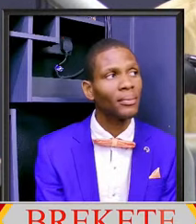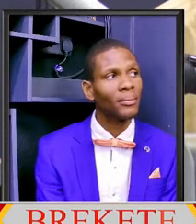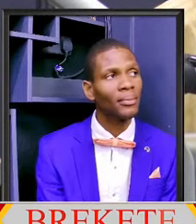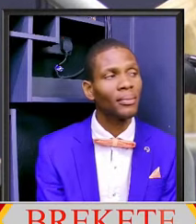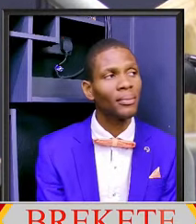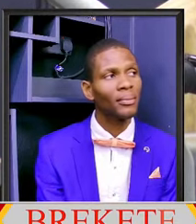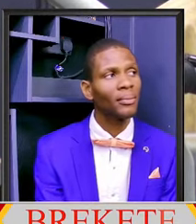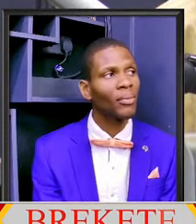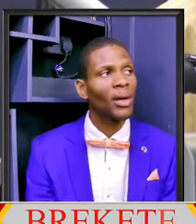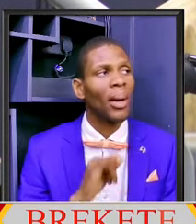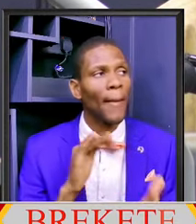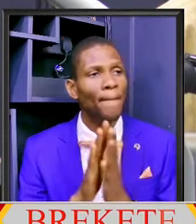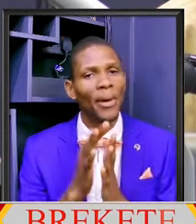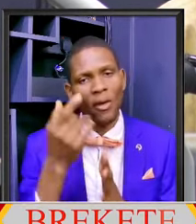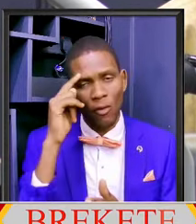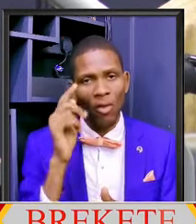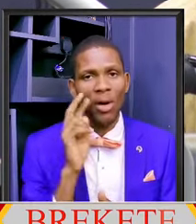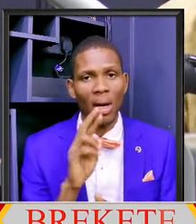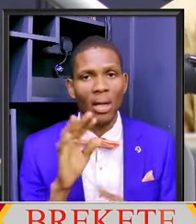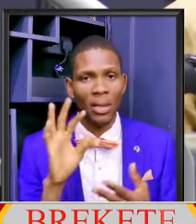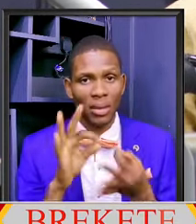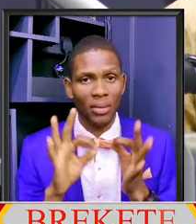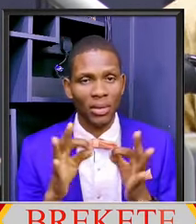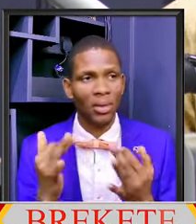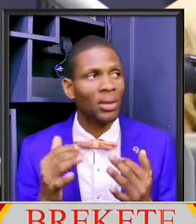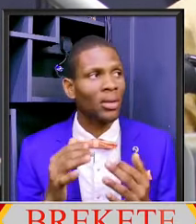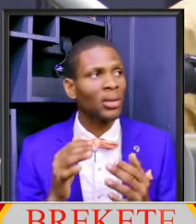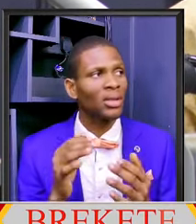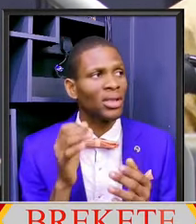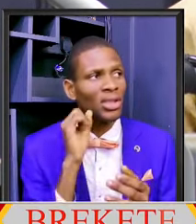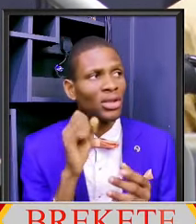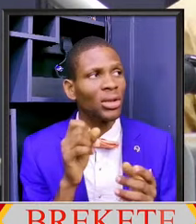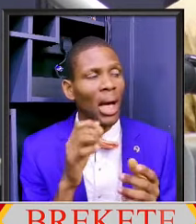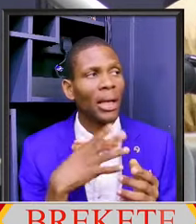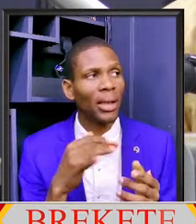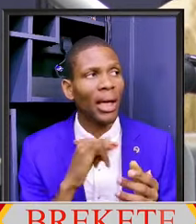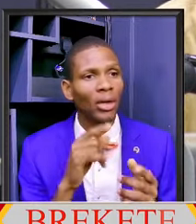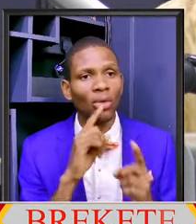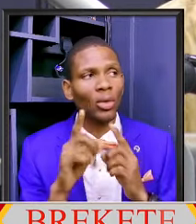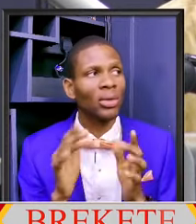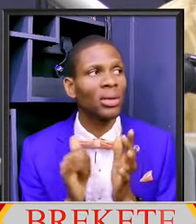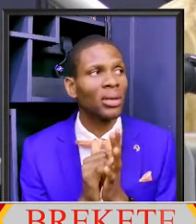yallah. I just pray for her. Contact say